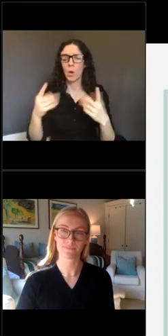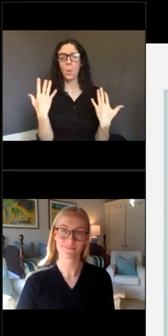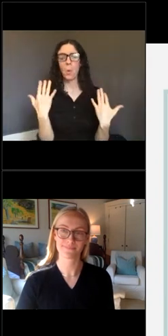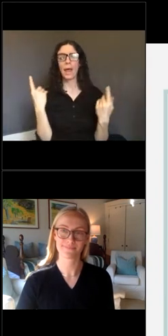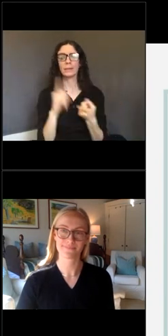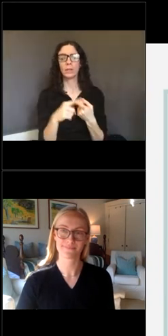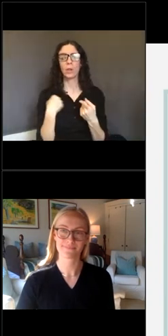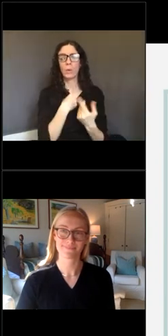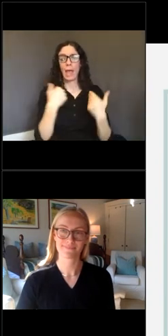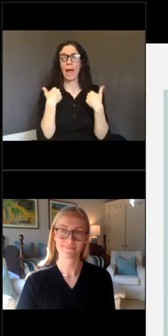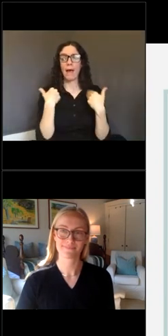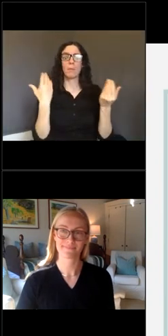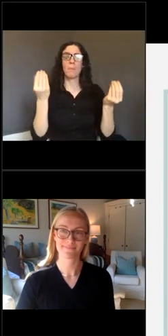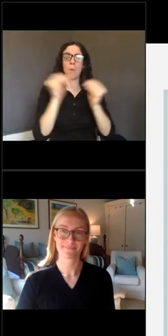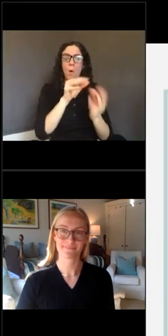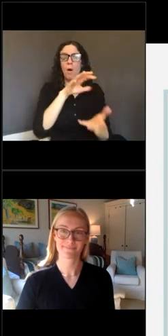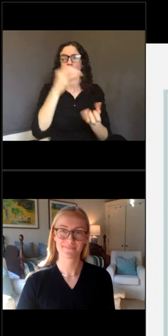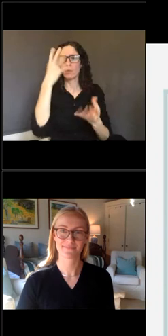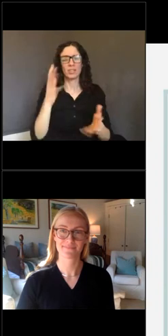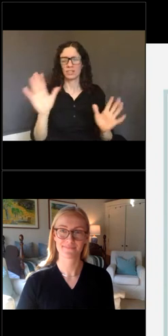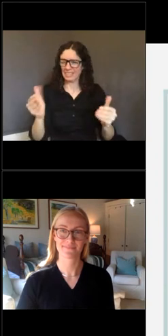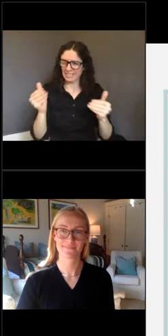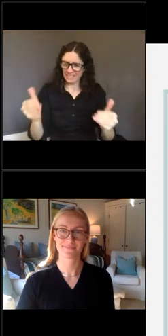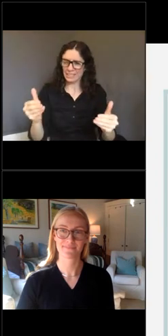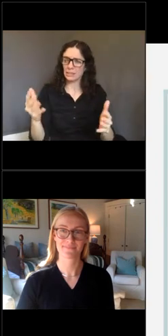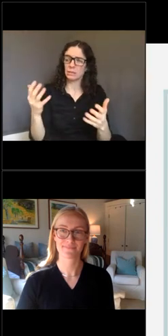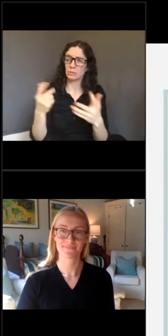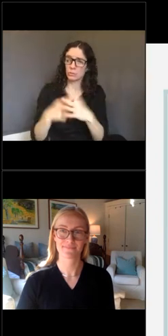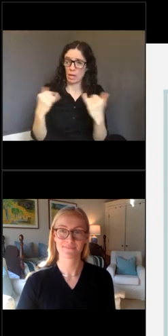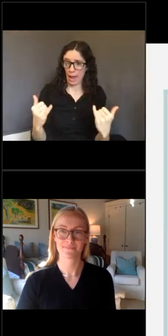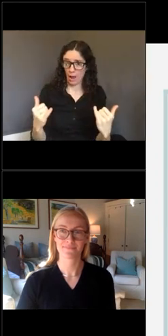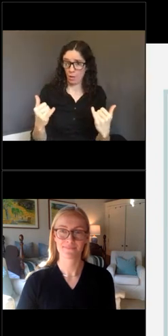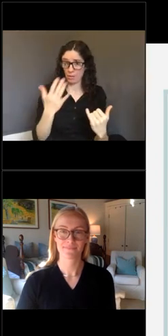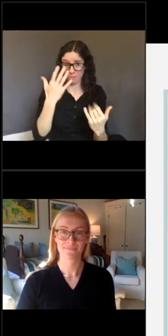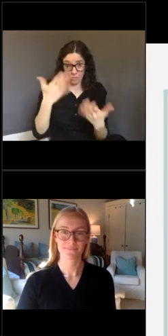save. The next slide, please.